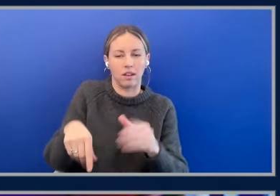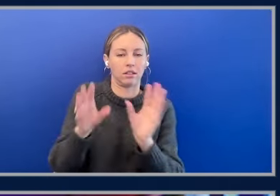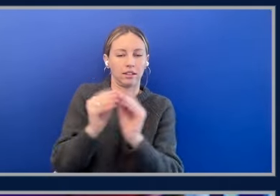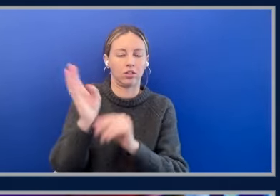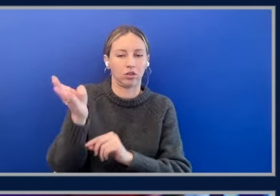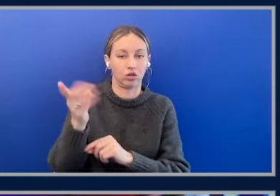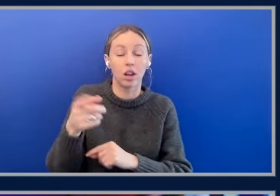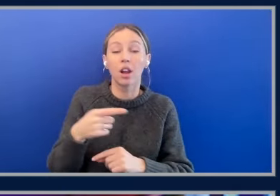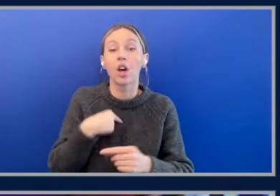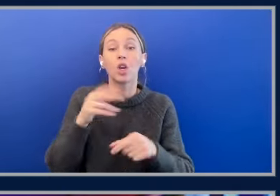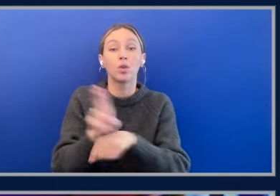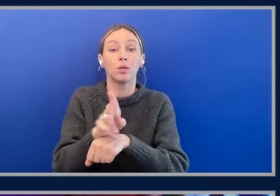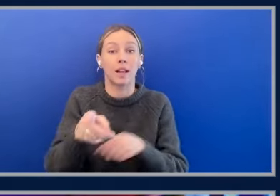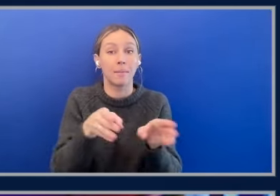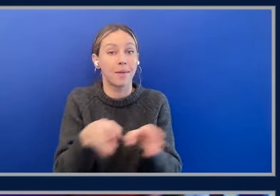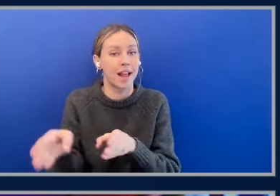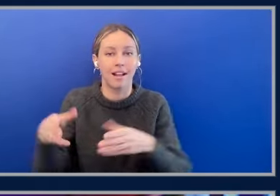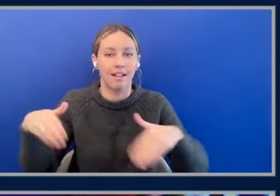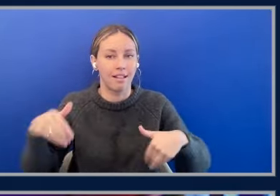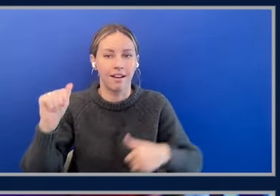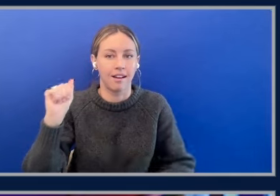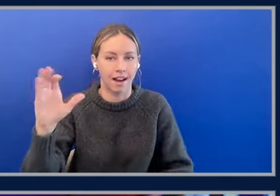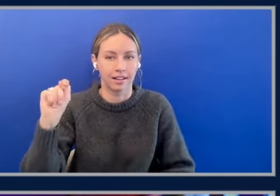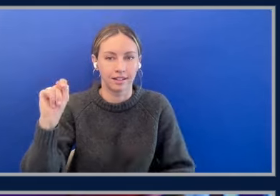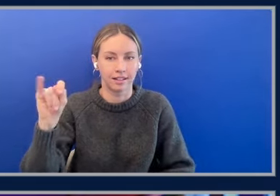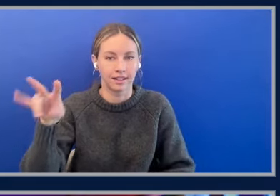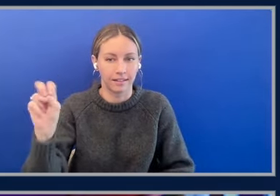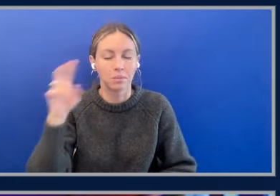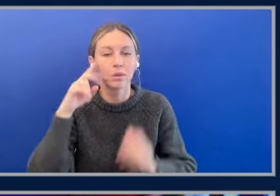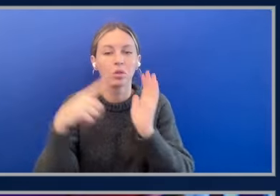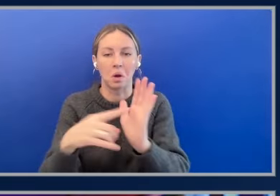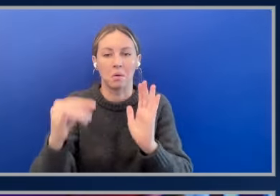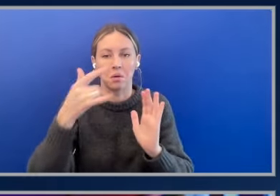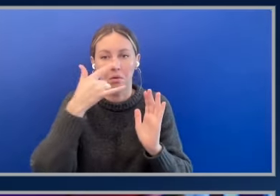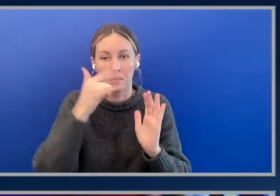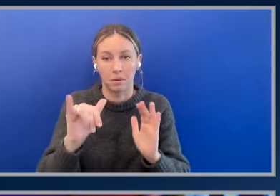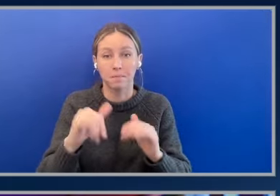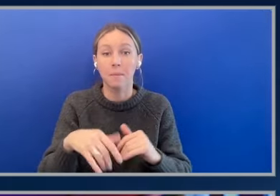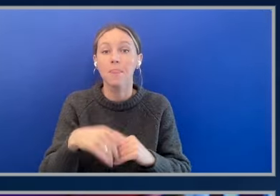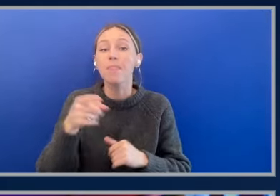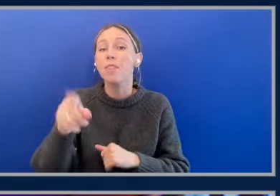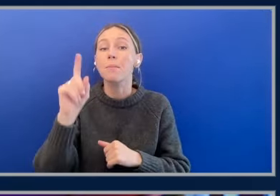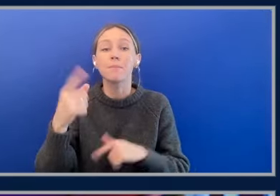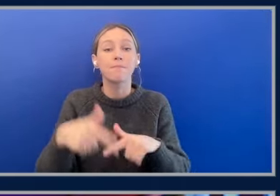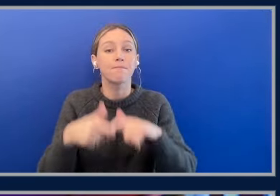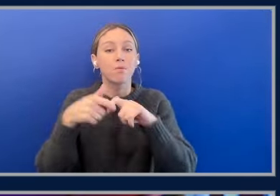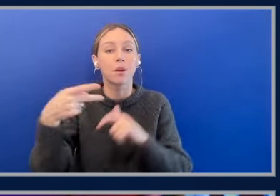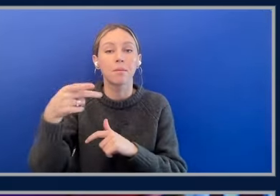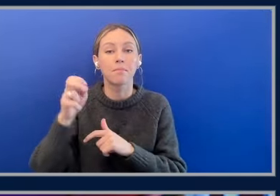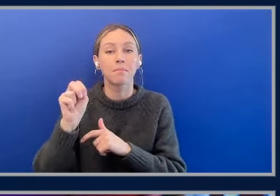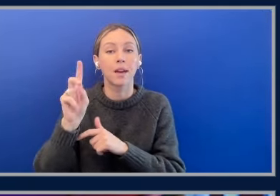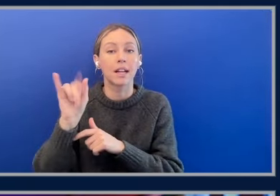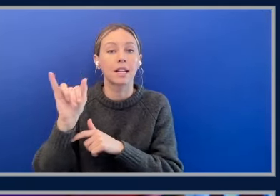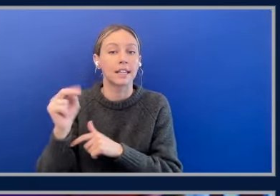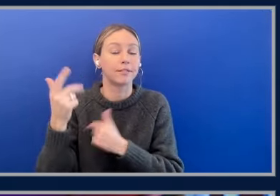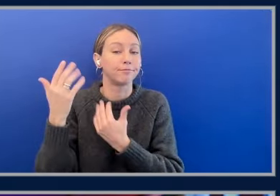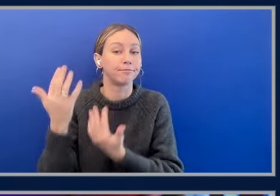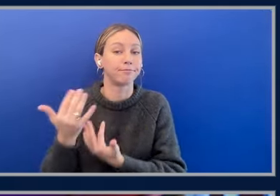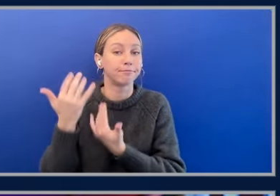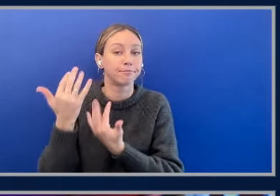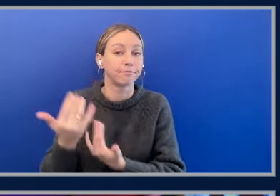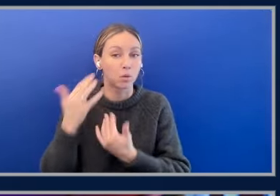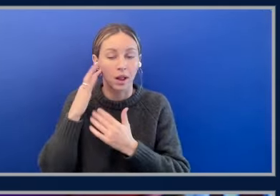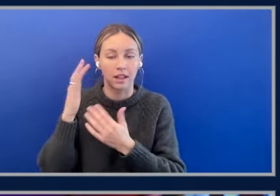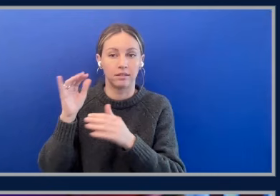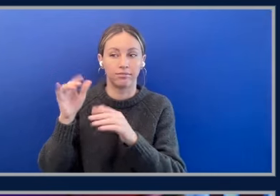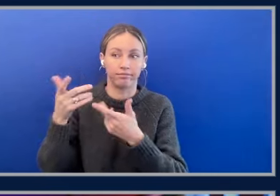using the plan that was not yet active. Okay, so this is just in pending state. So it stays in pending state,